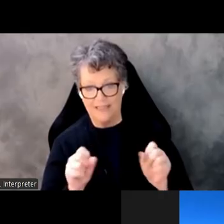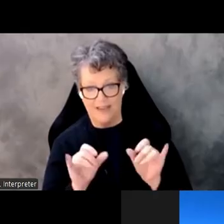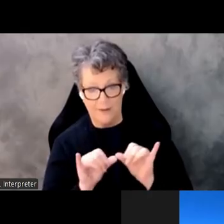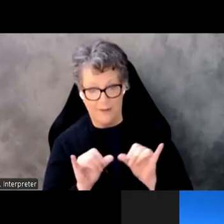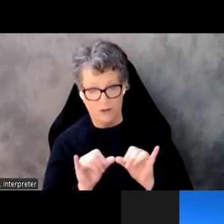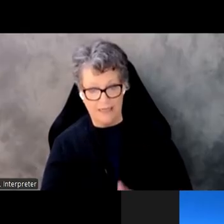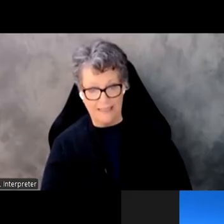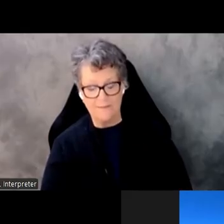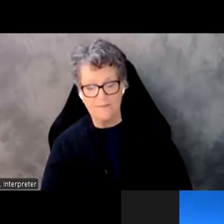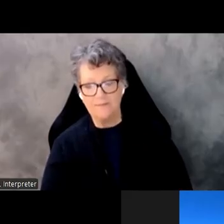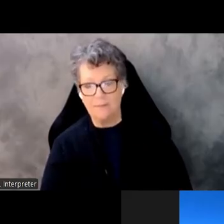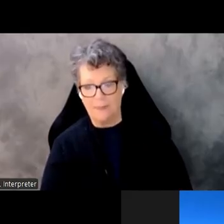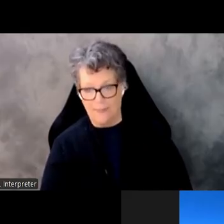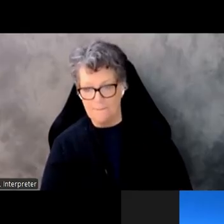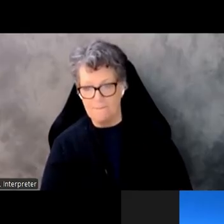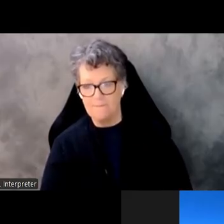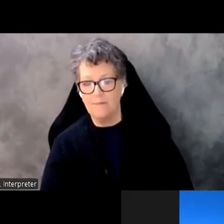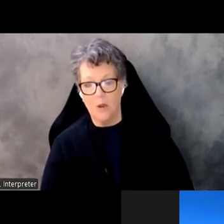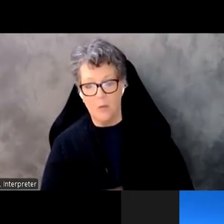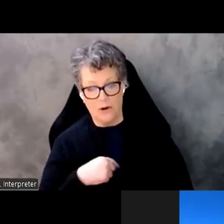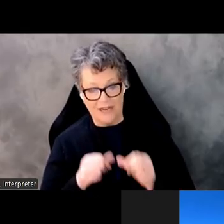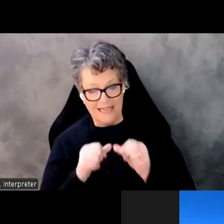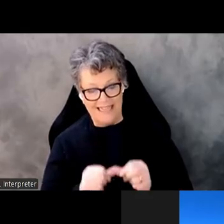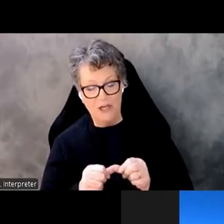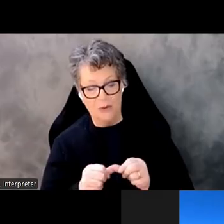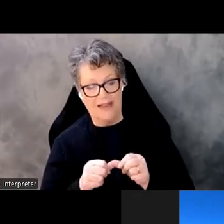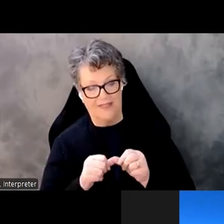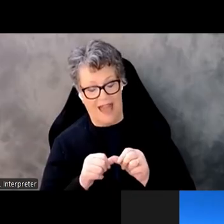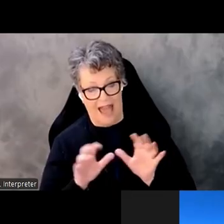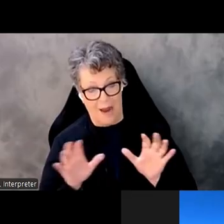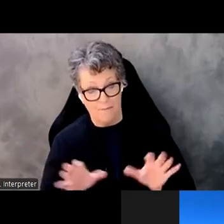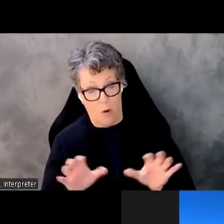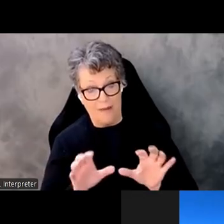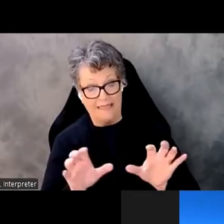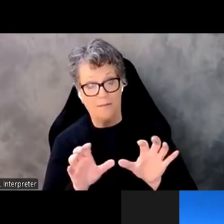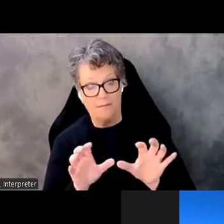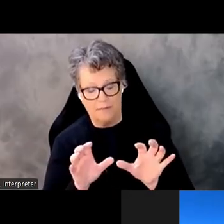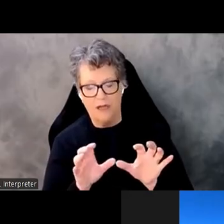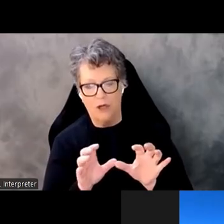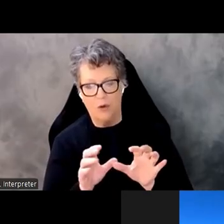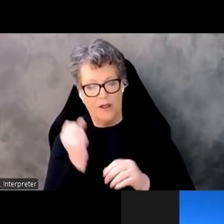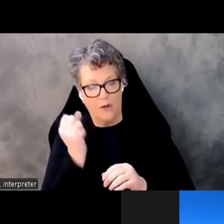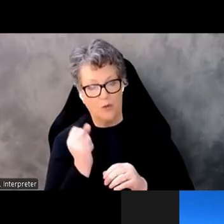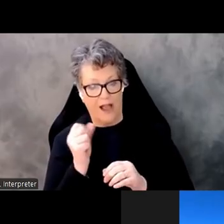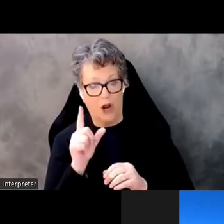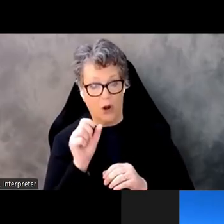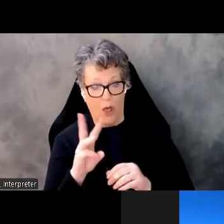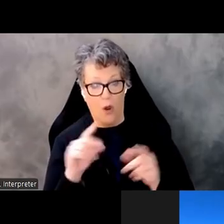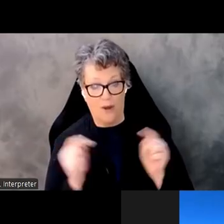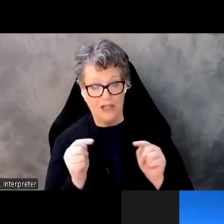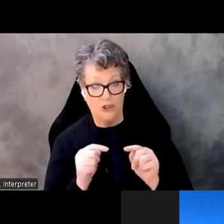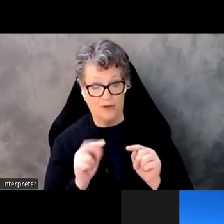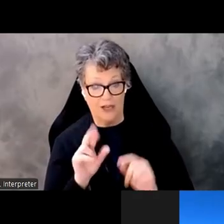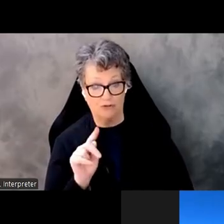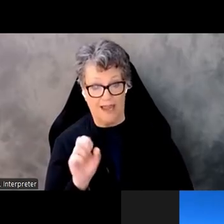really heartened to see that we are continuing the momentum that we established last year with record low injury